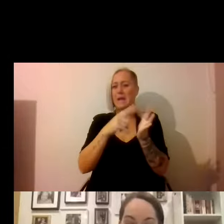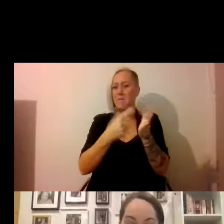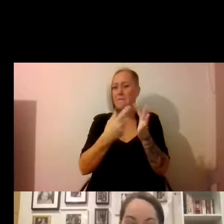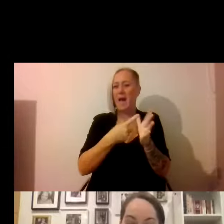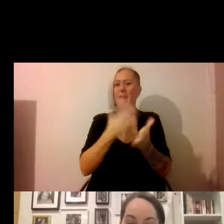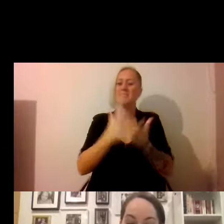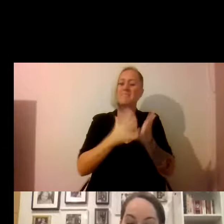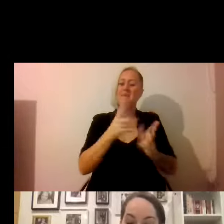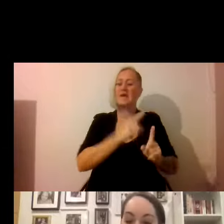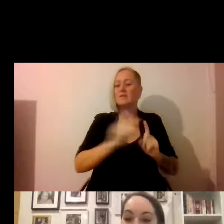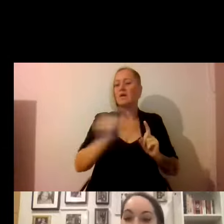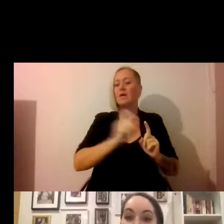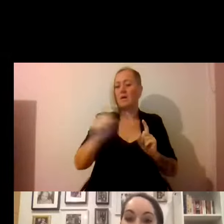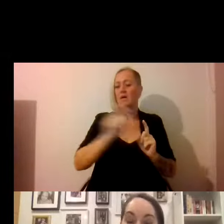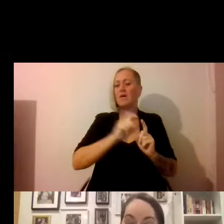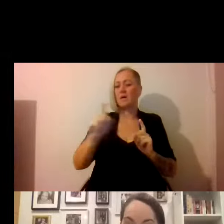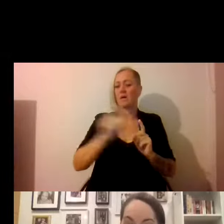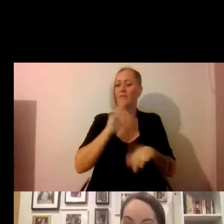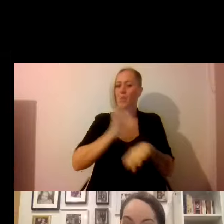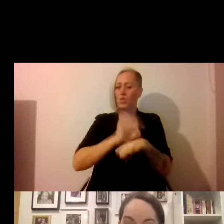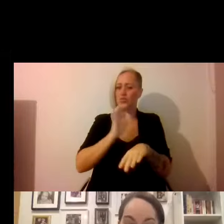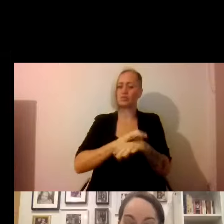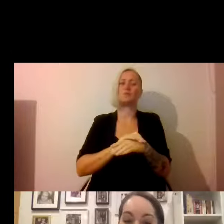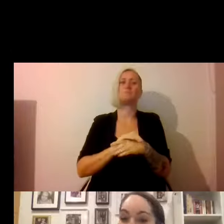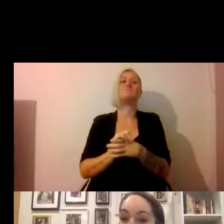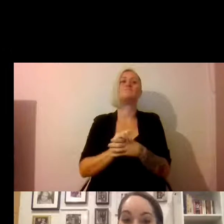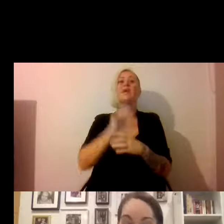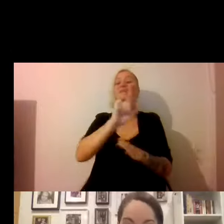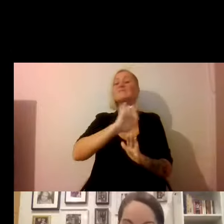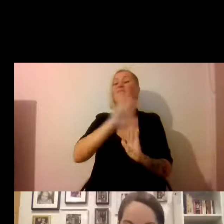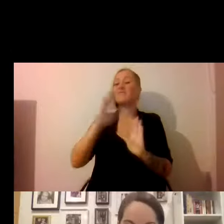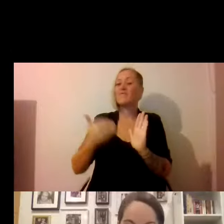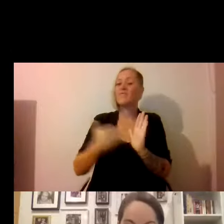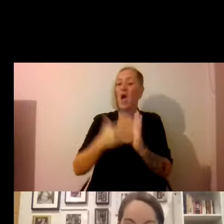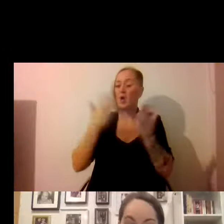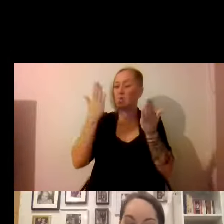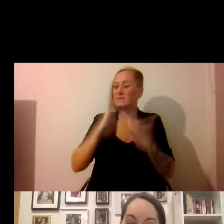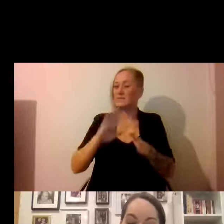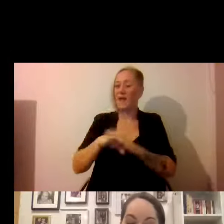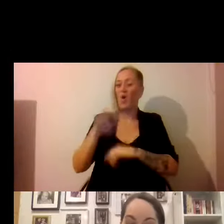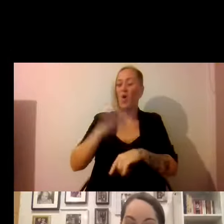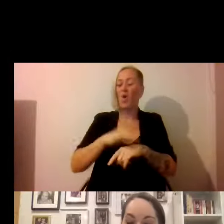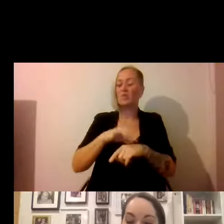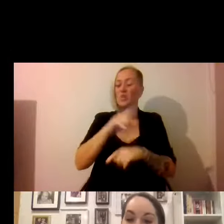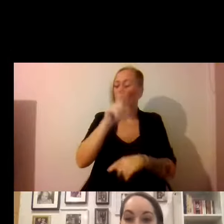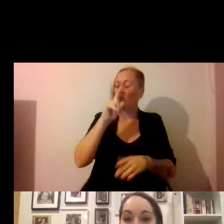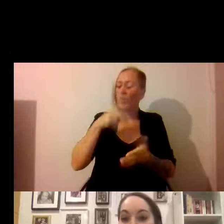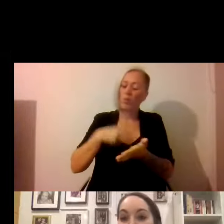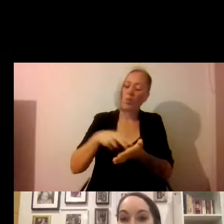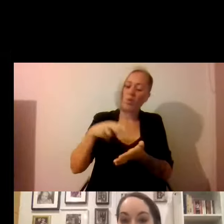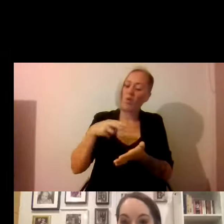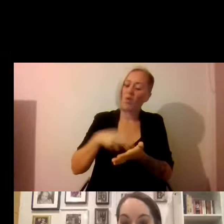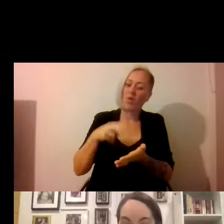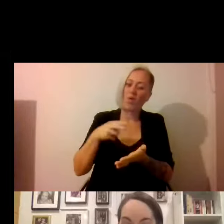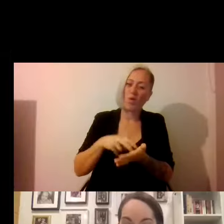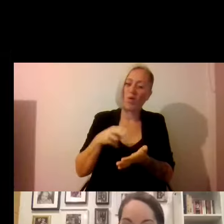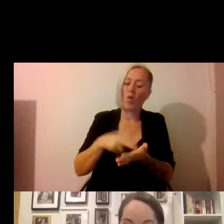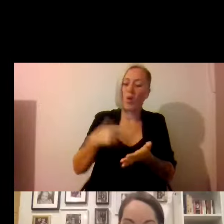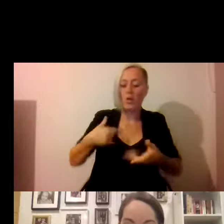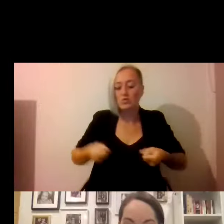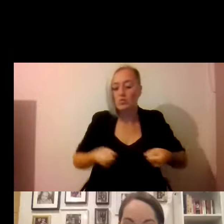departments. Before his final stay in hospital, he could barely walk, and we pushed him around in a wheelchair Mum bought from